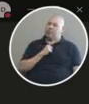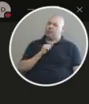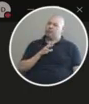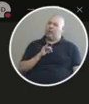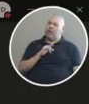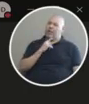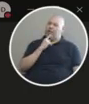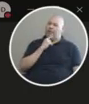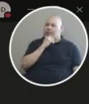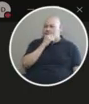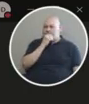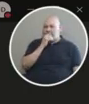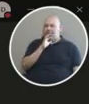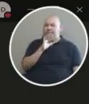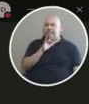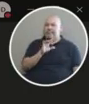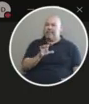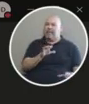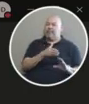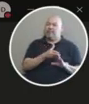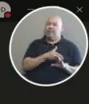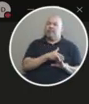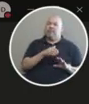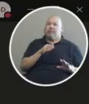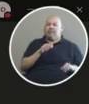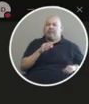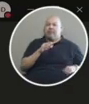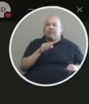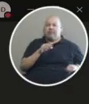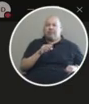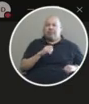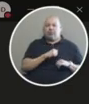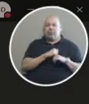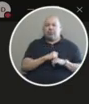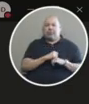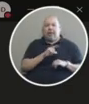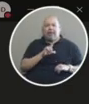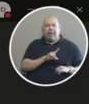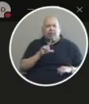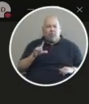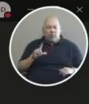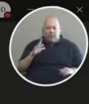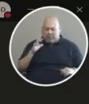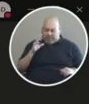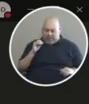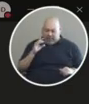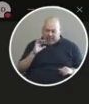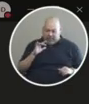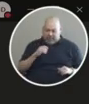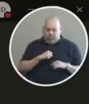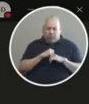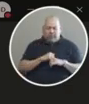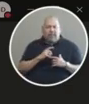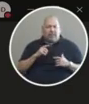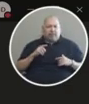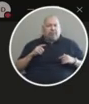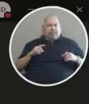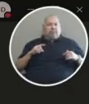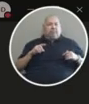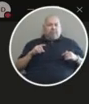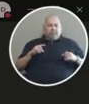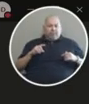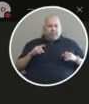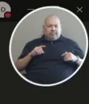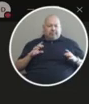trying to take actions to protect tenants, to protect landlords, and to protect tenants